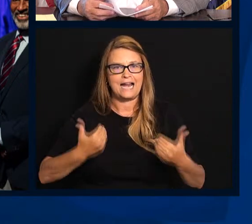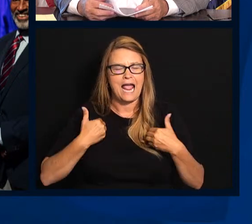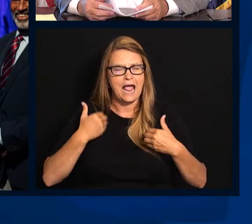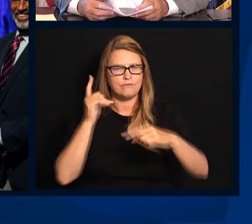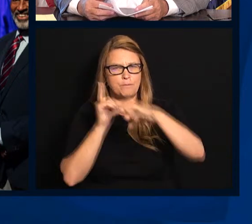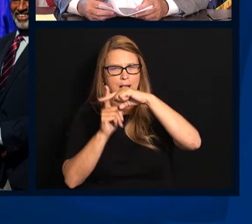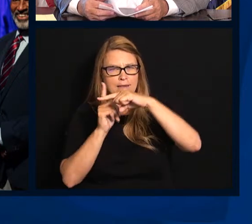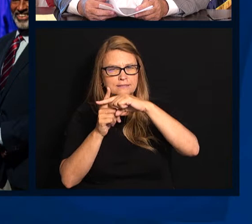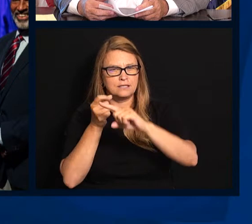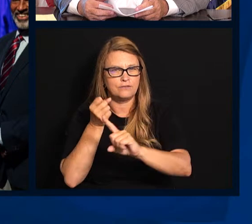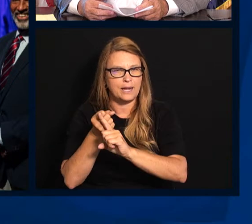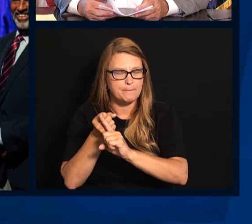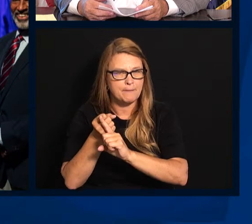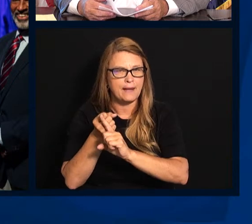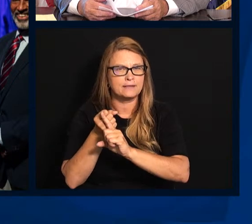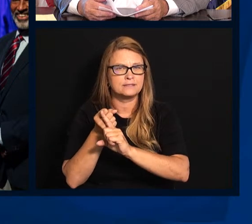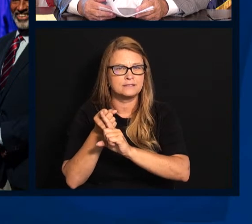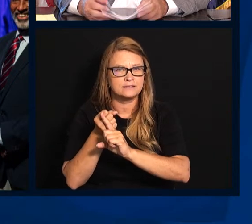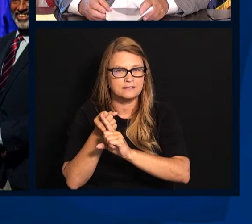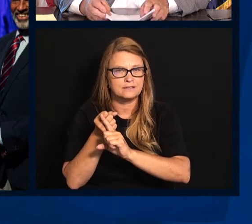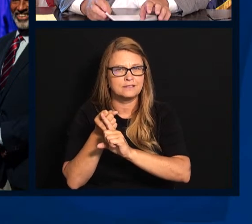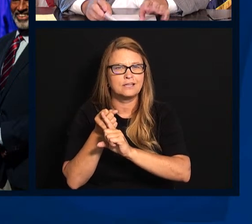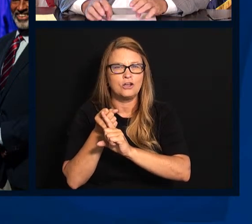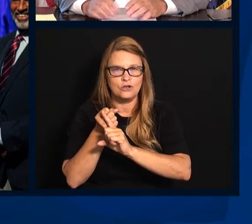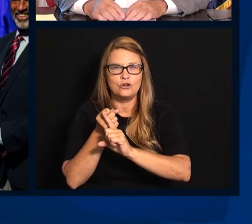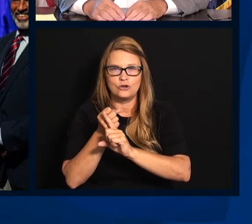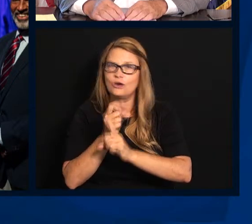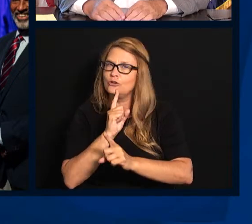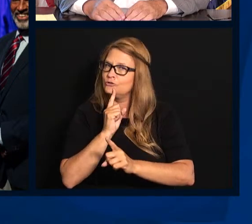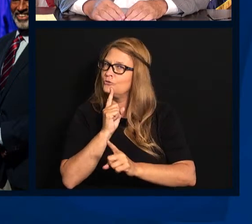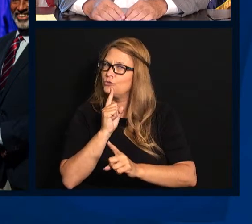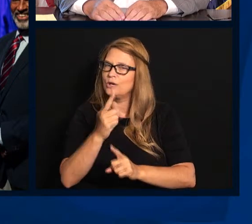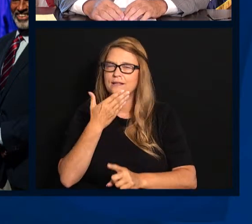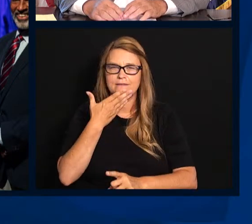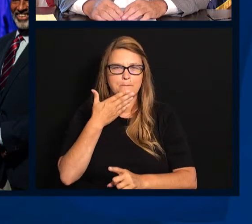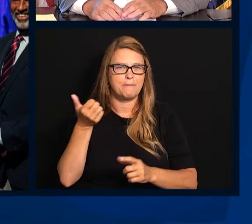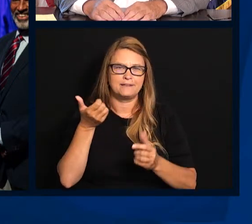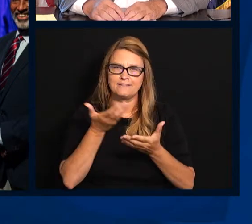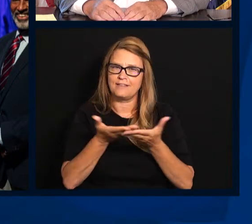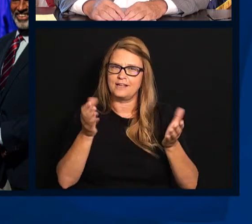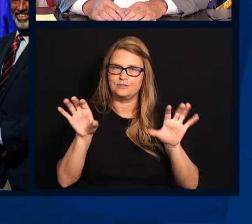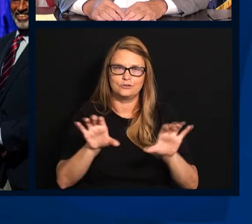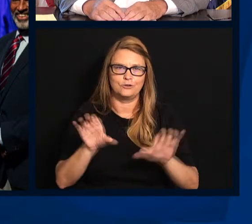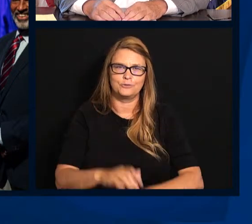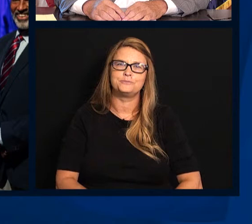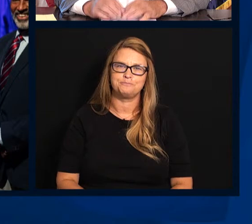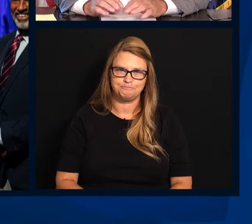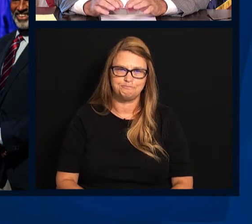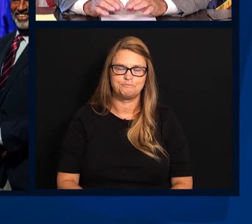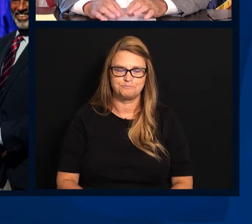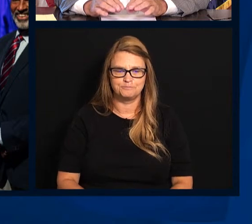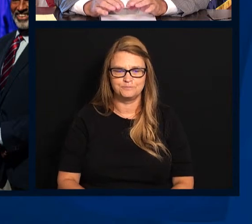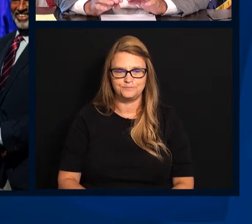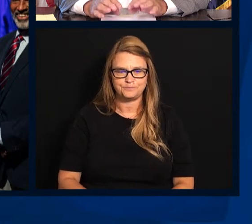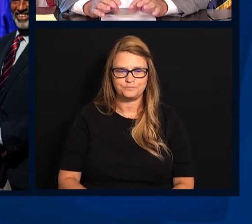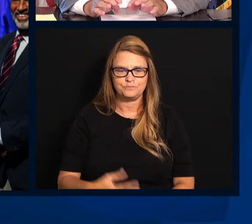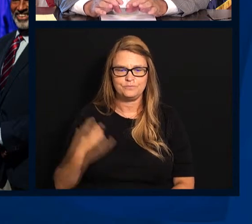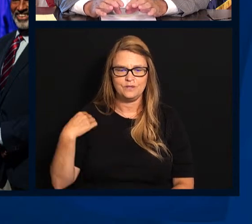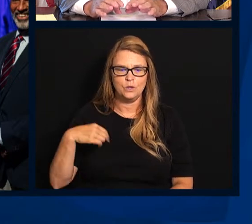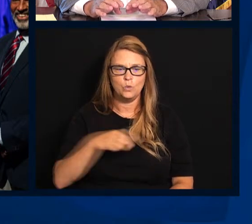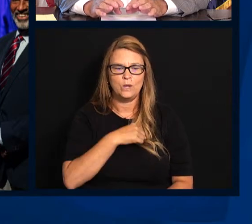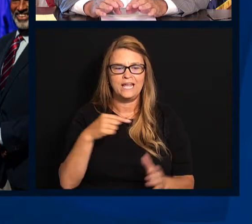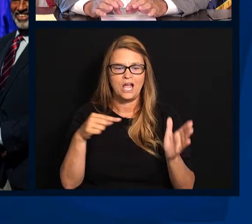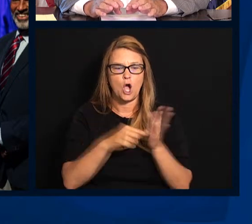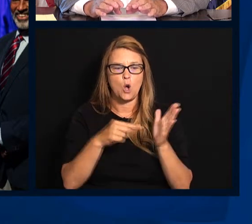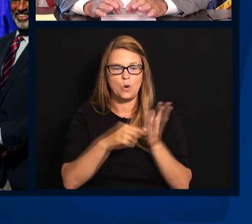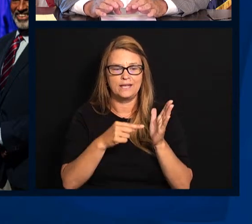positive impact on what they're doing, it is absolutely the very thing you should do. I mean, we absolutely owe it to